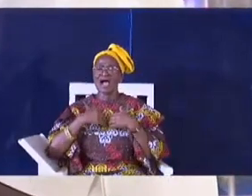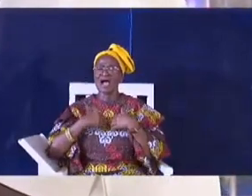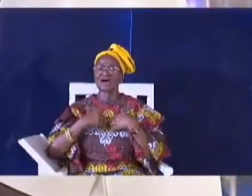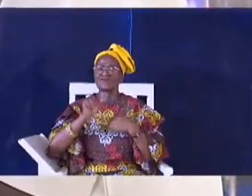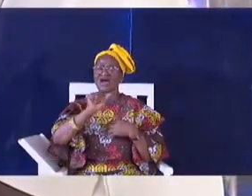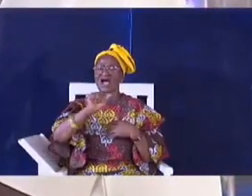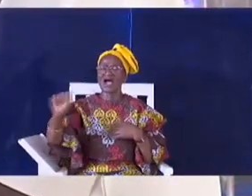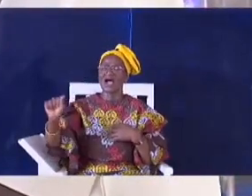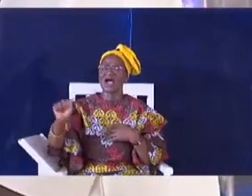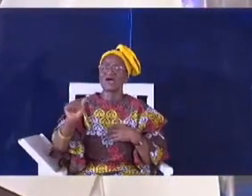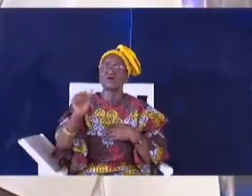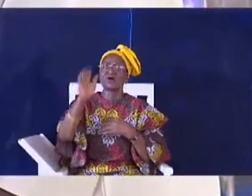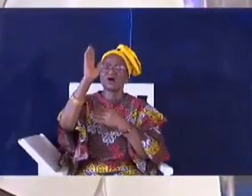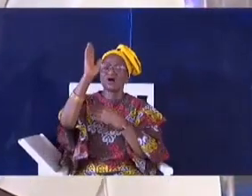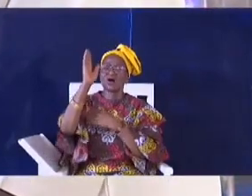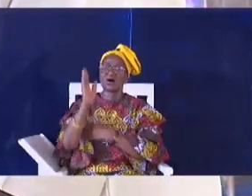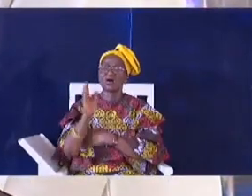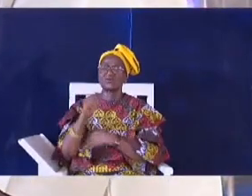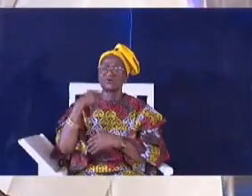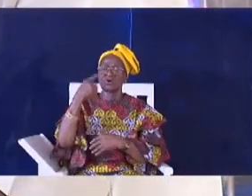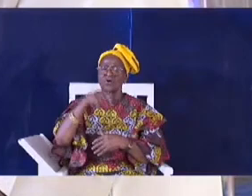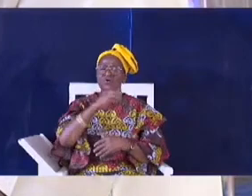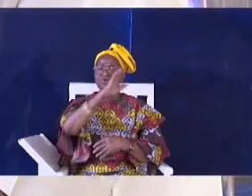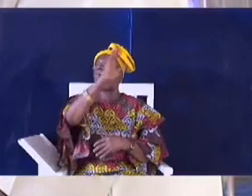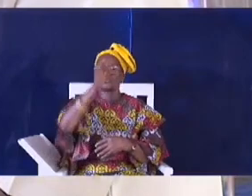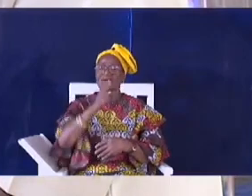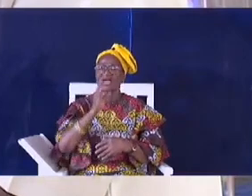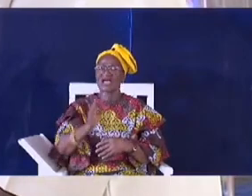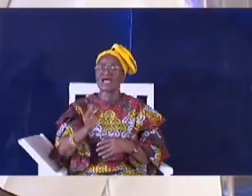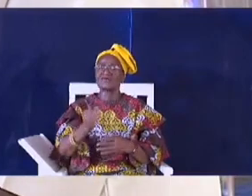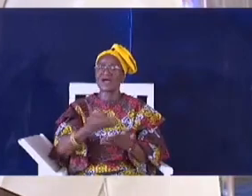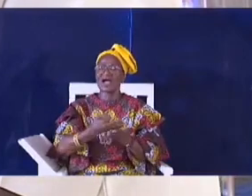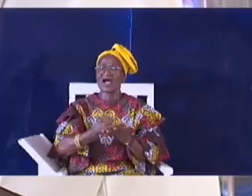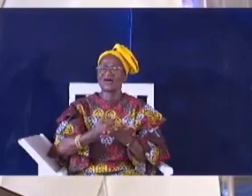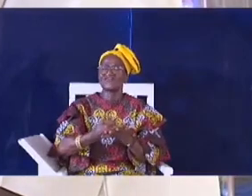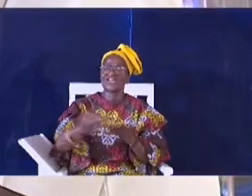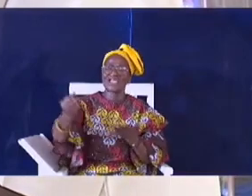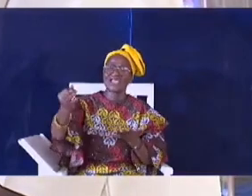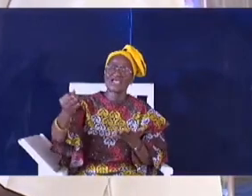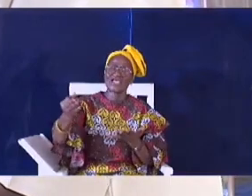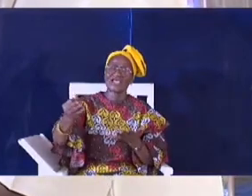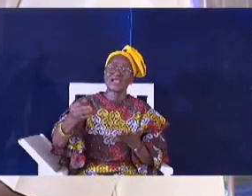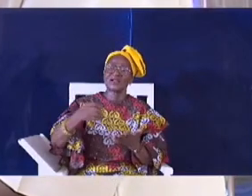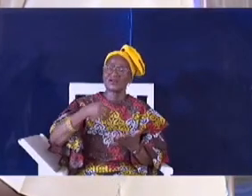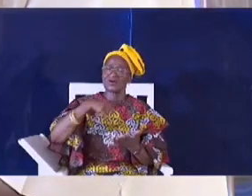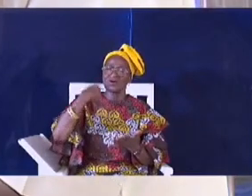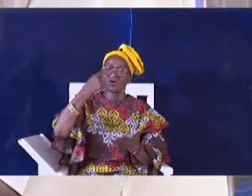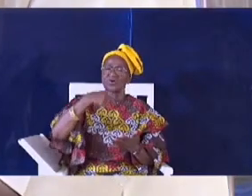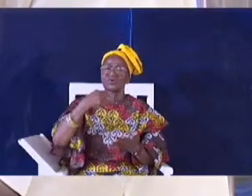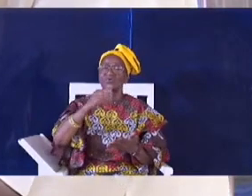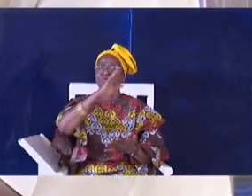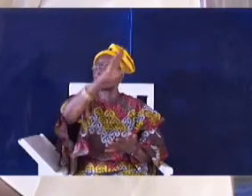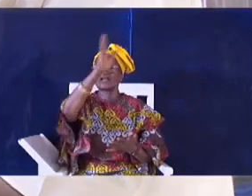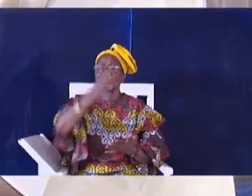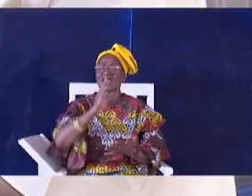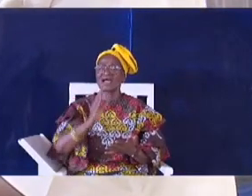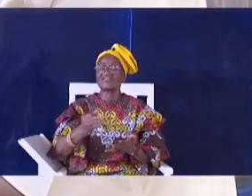I have a God who never fails.